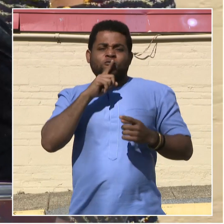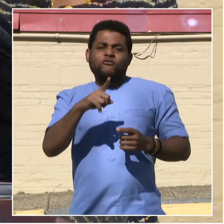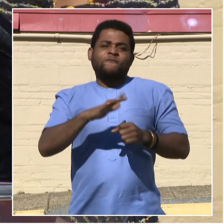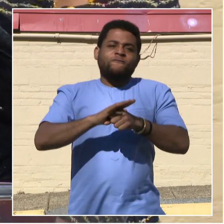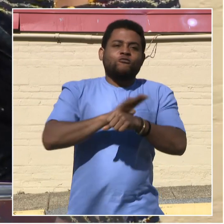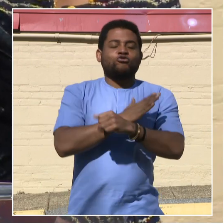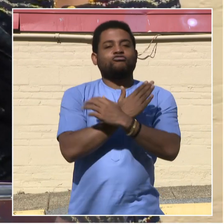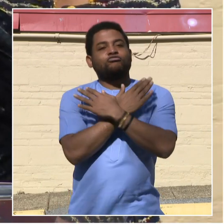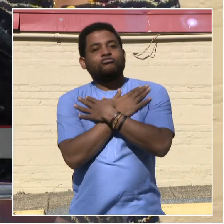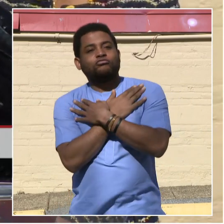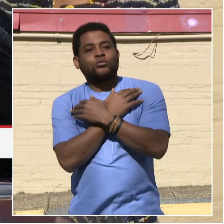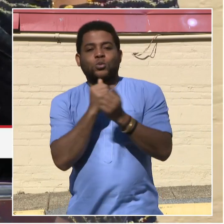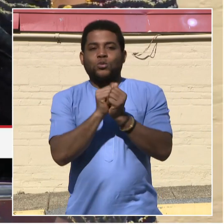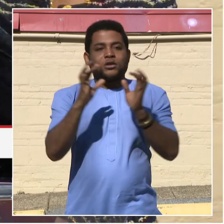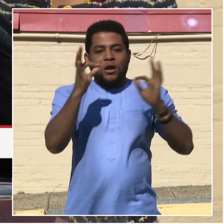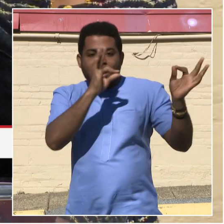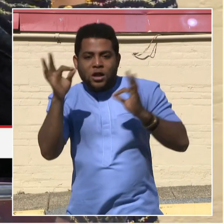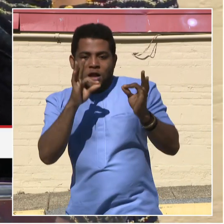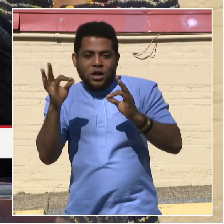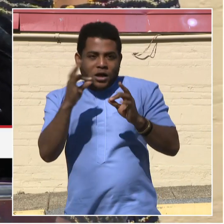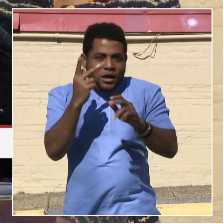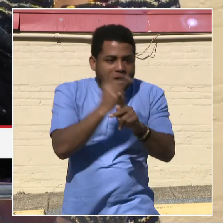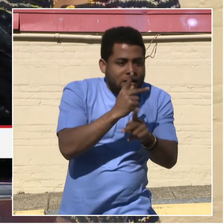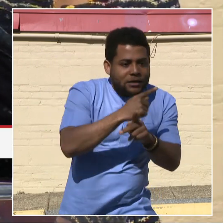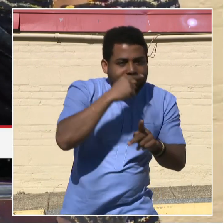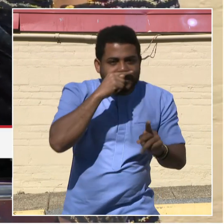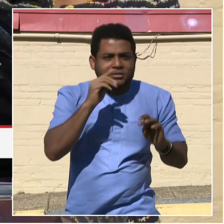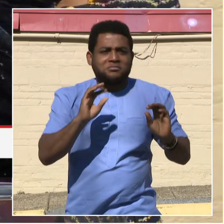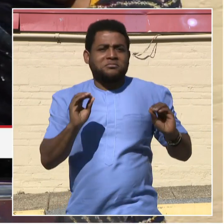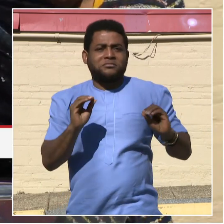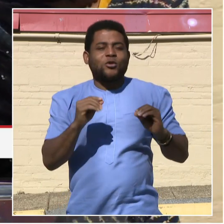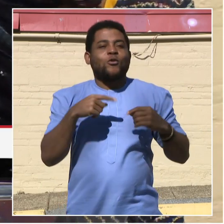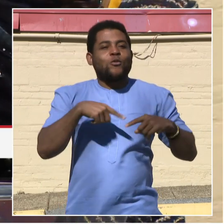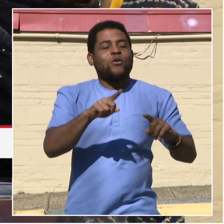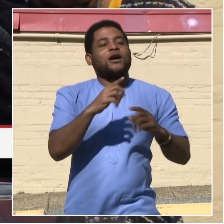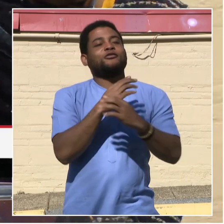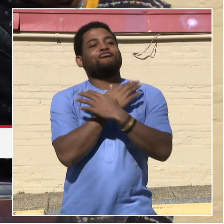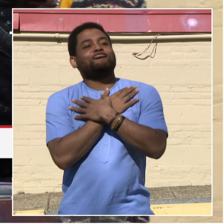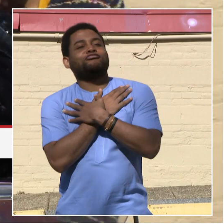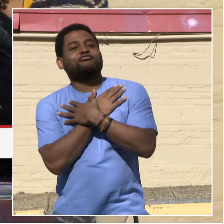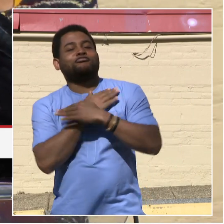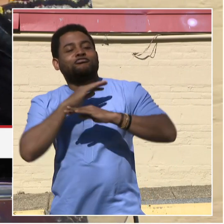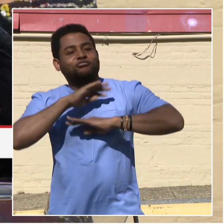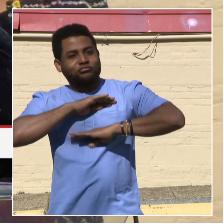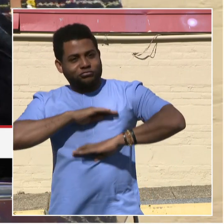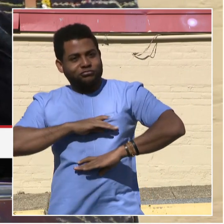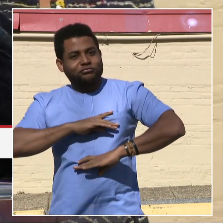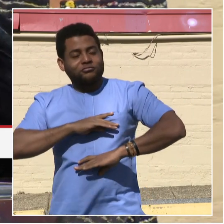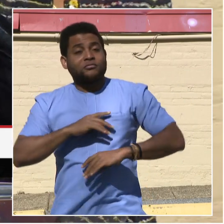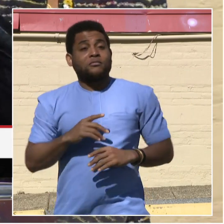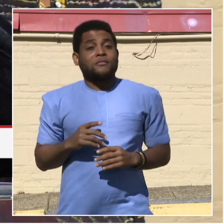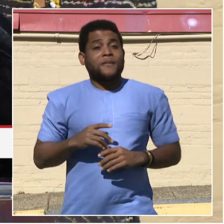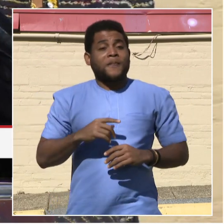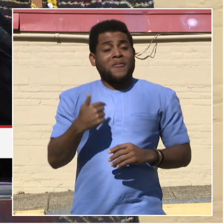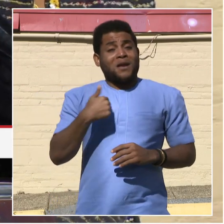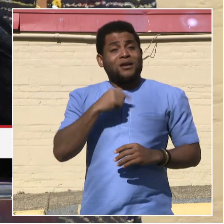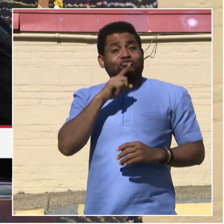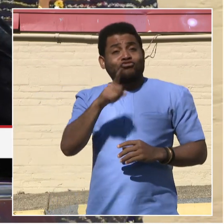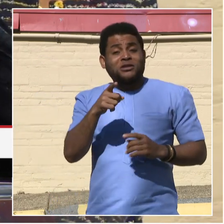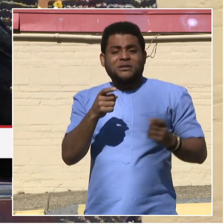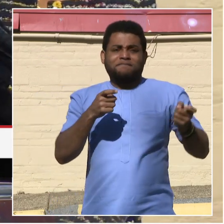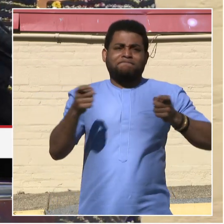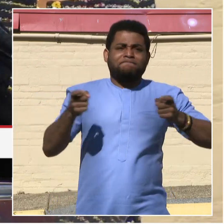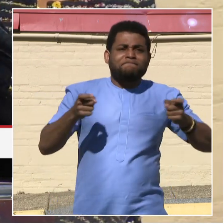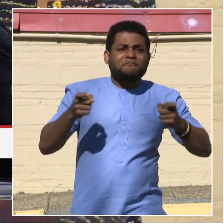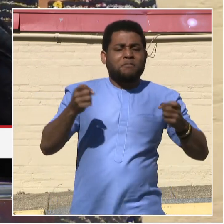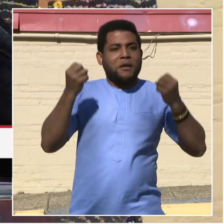being pampered. Over the past 13 years of my career, I have served in many capacities: